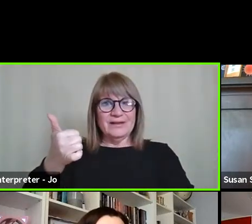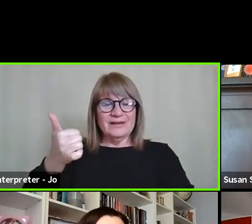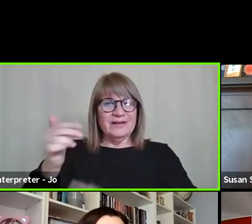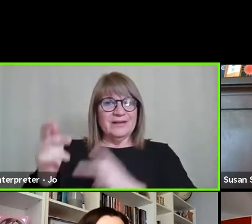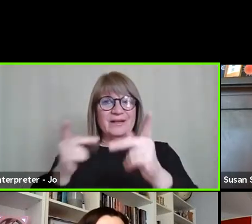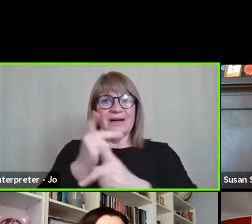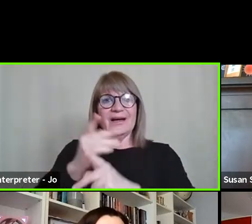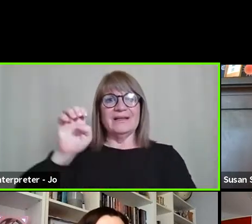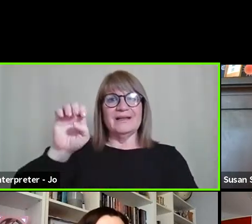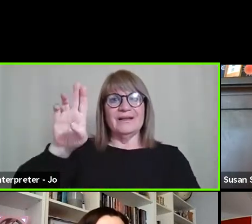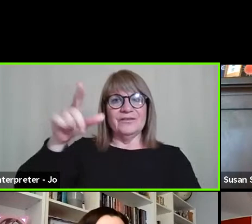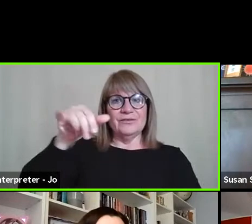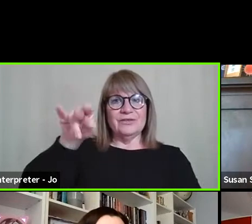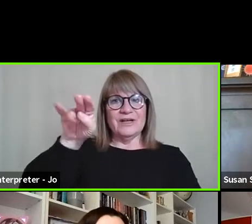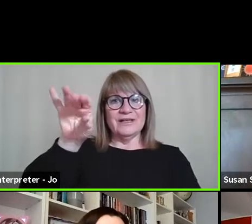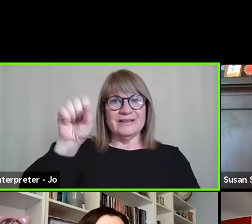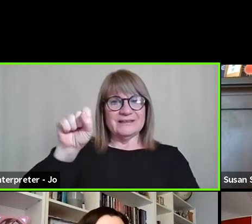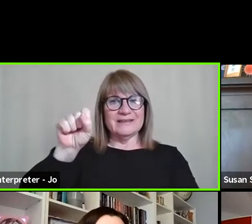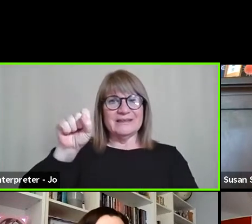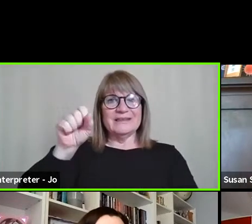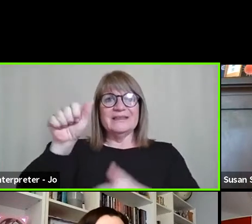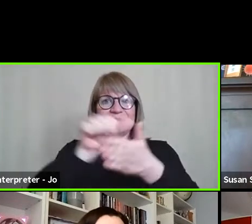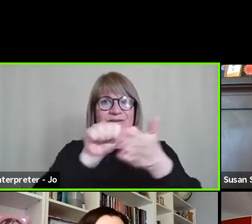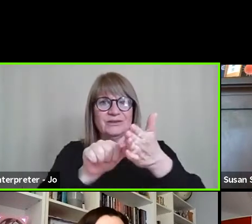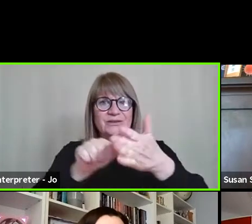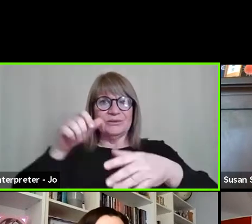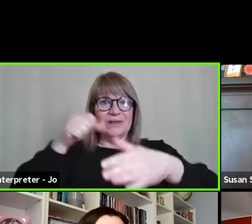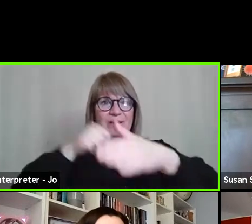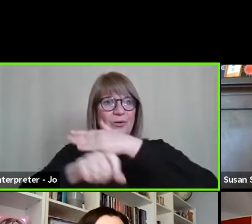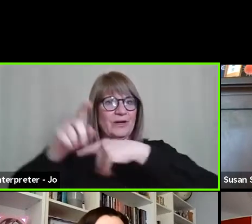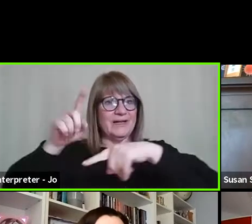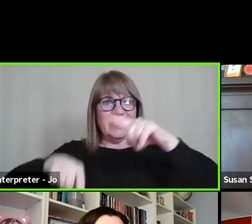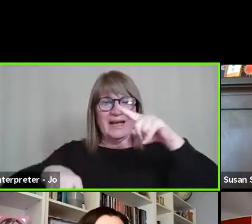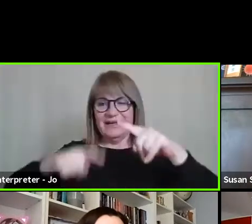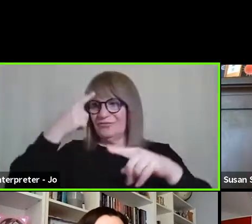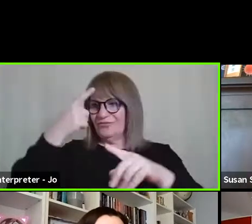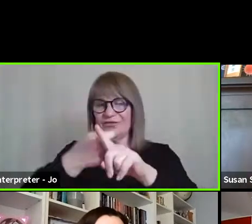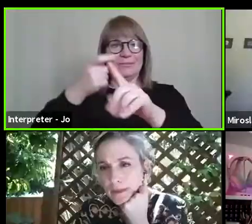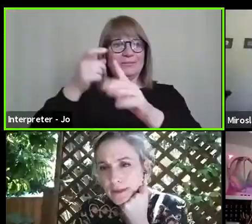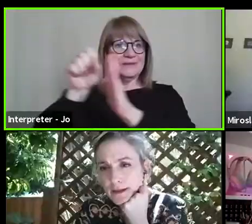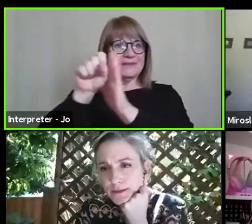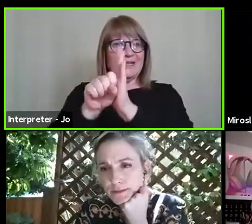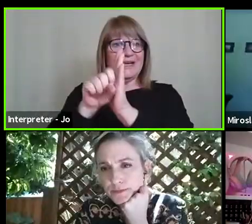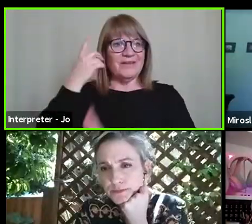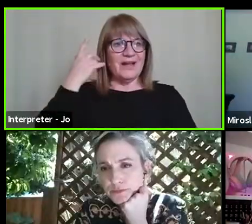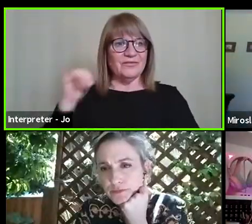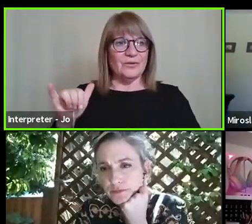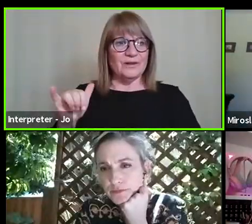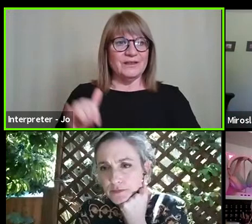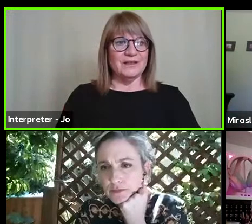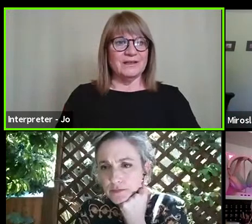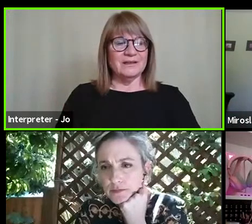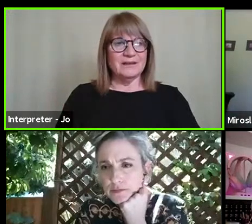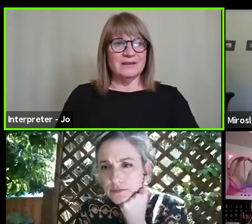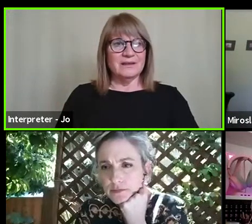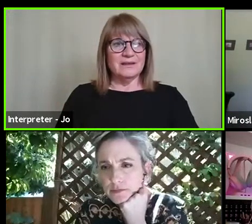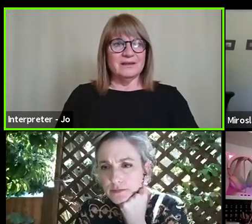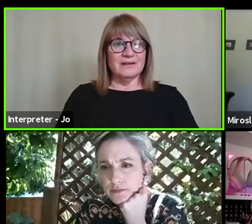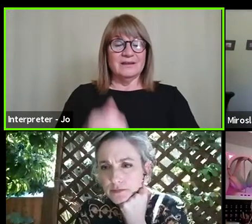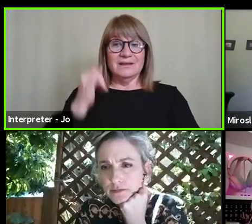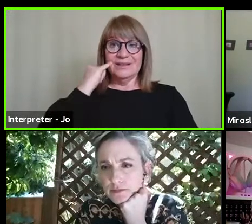that is sponsored by the state could certainly make that argument but in terms of whether it's covered by this